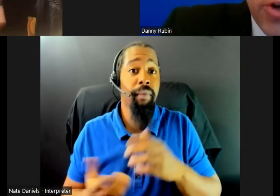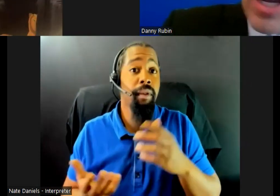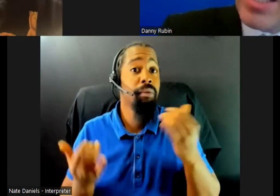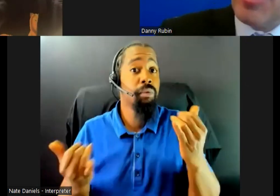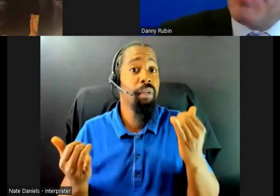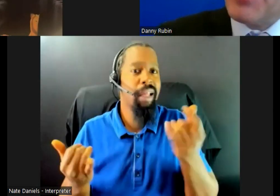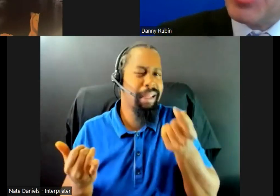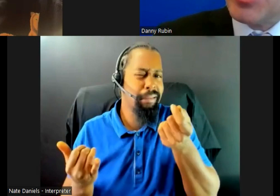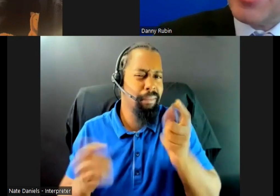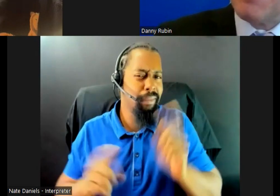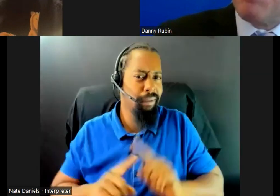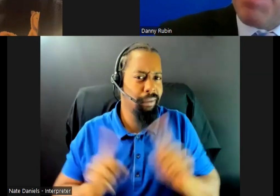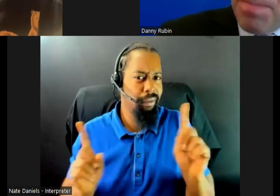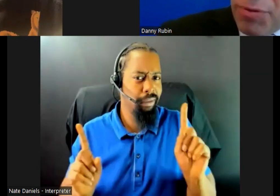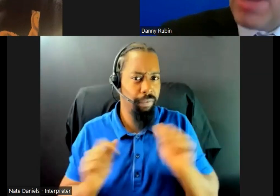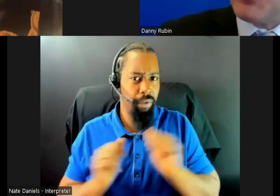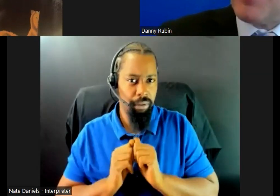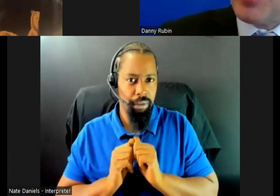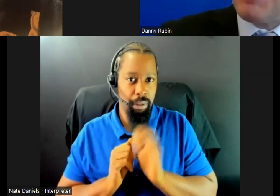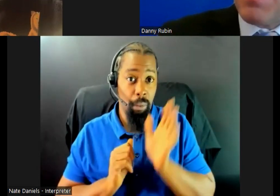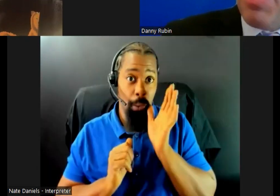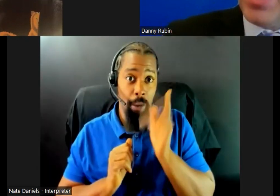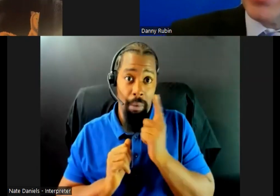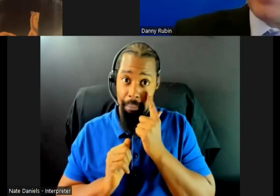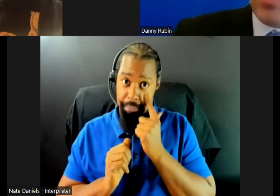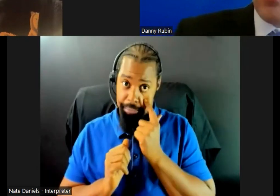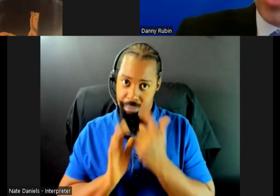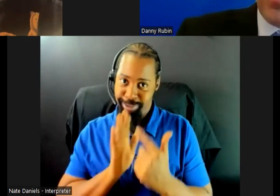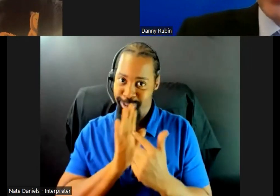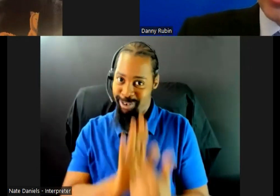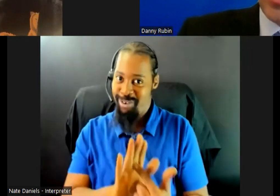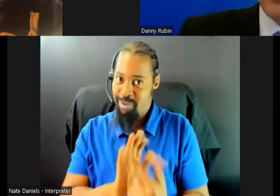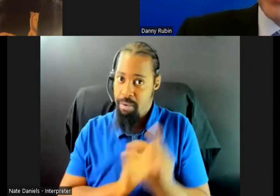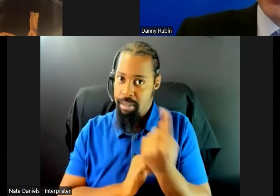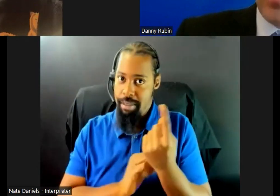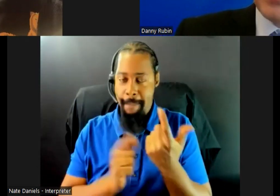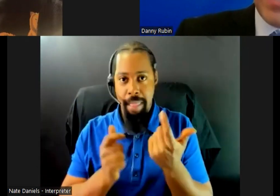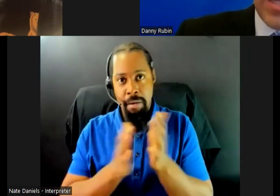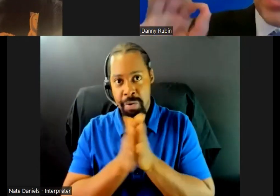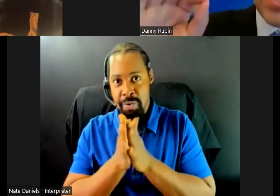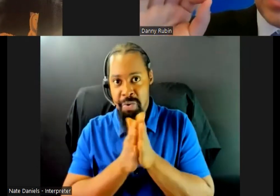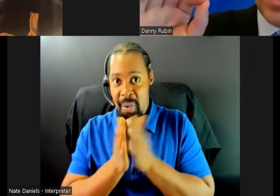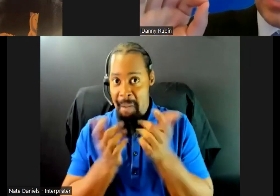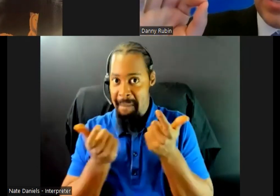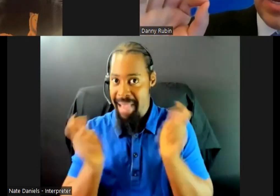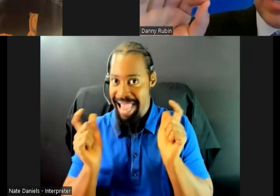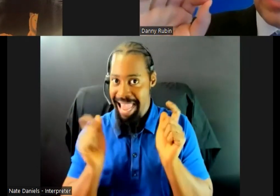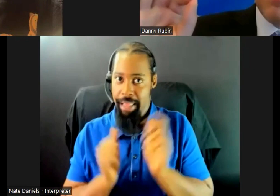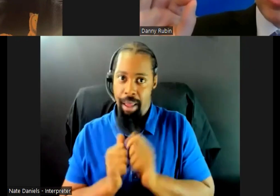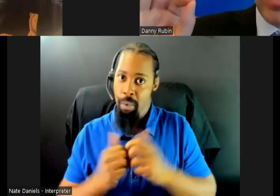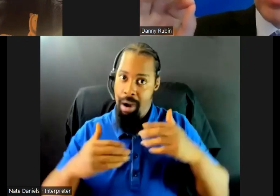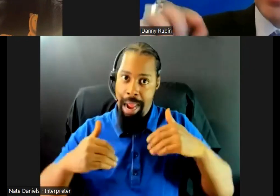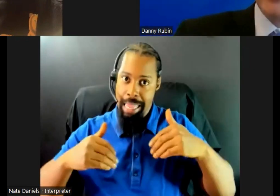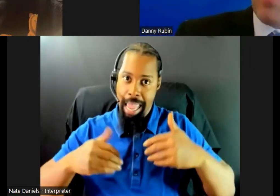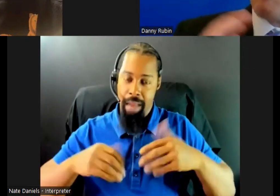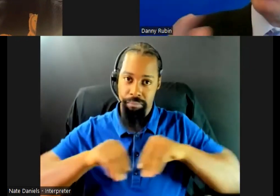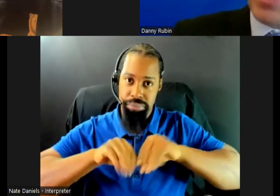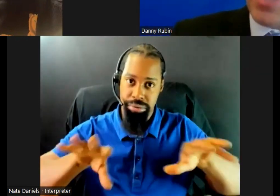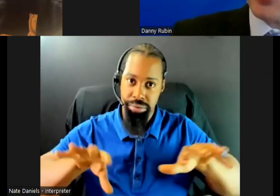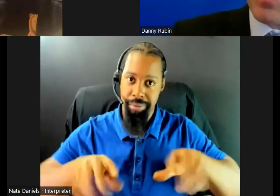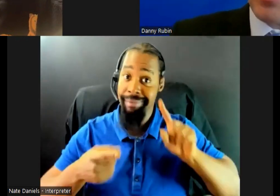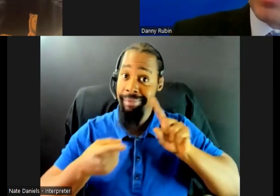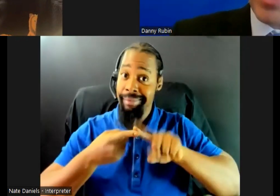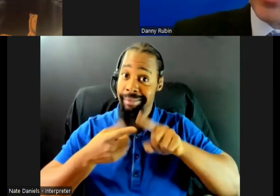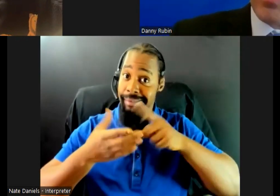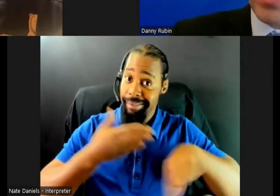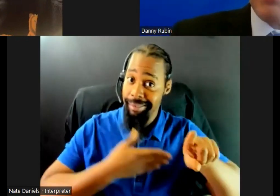differently today. You're getting a little bit of a sneak preview of something big that we're going to share next week. Did anybody see in any emails we've sent that we have a